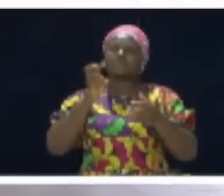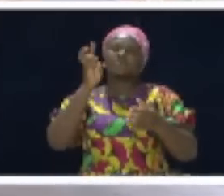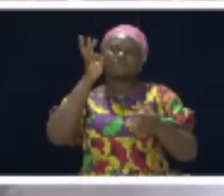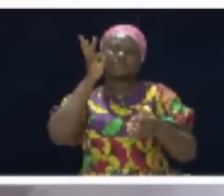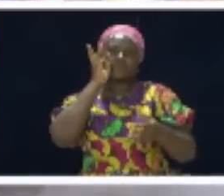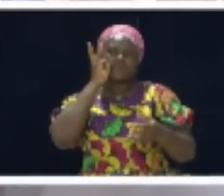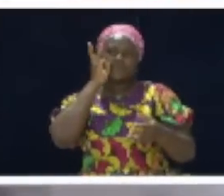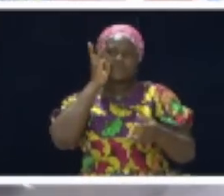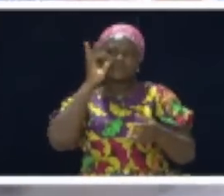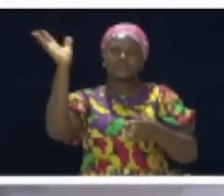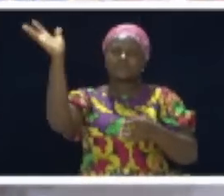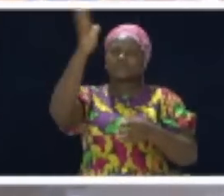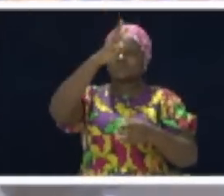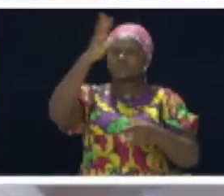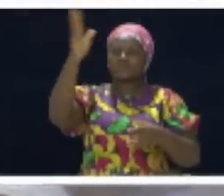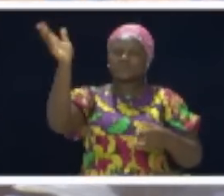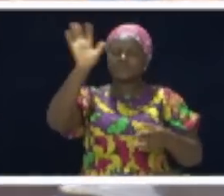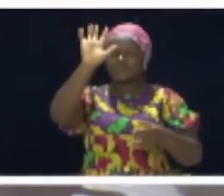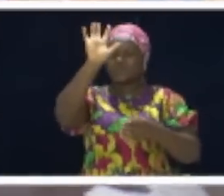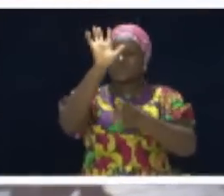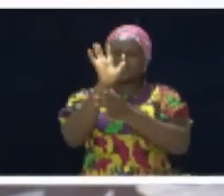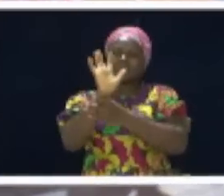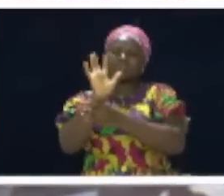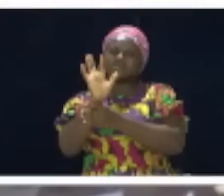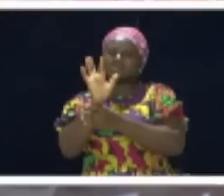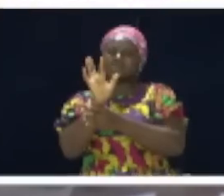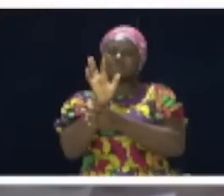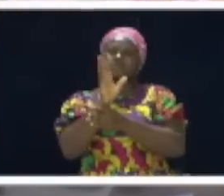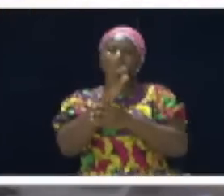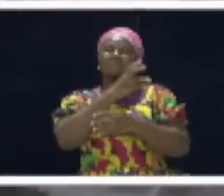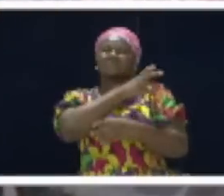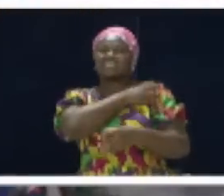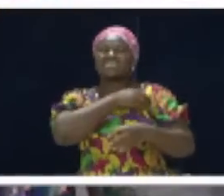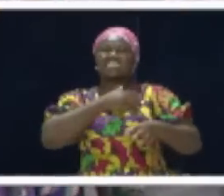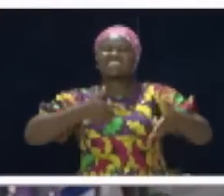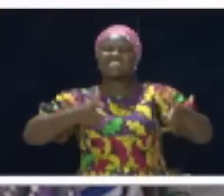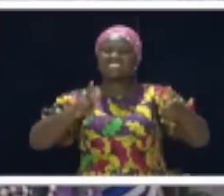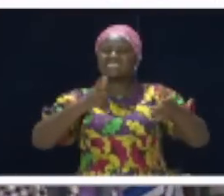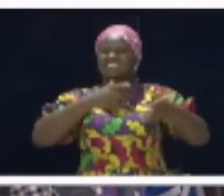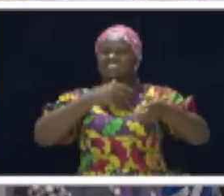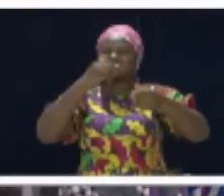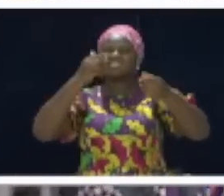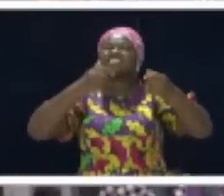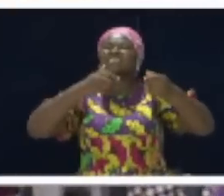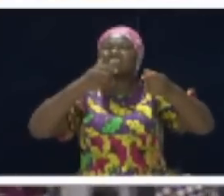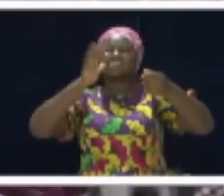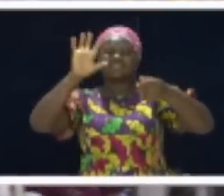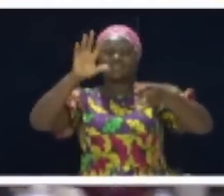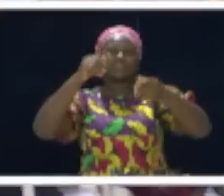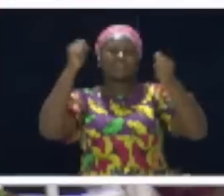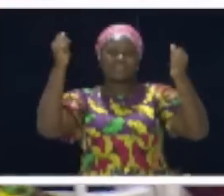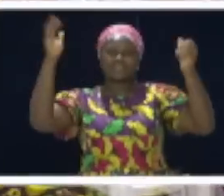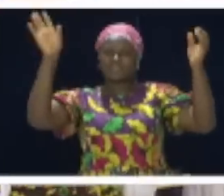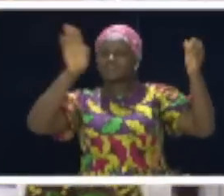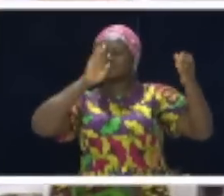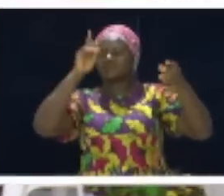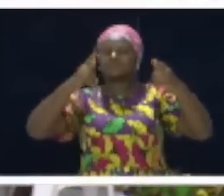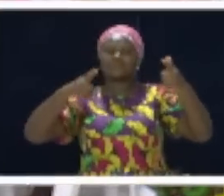hands? I can't hear your hallelujah, but I can see your hand if you wave it.